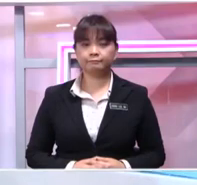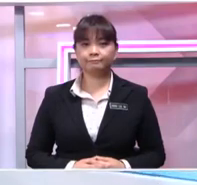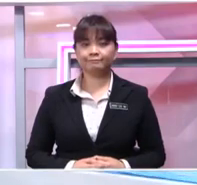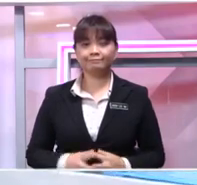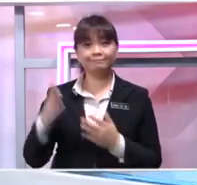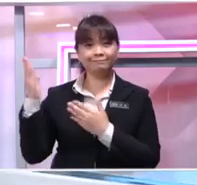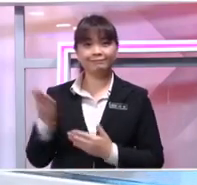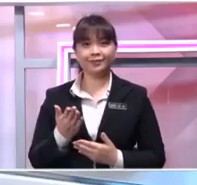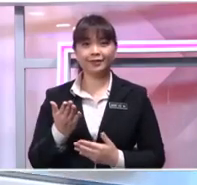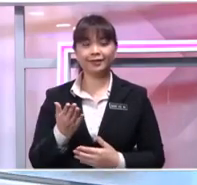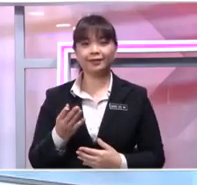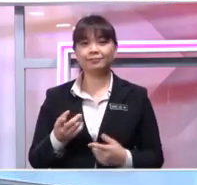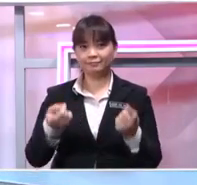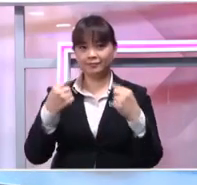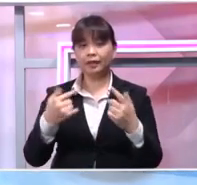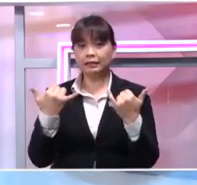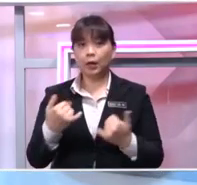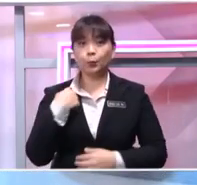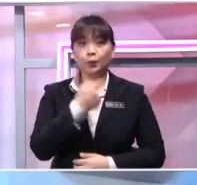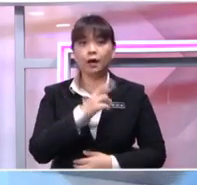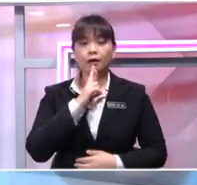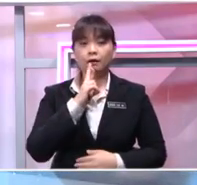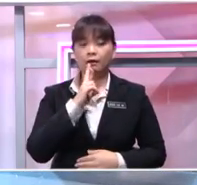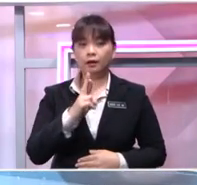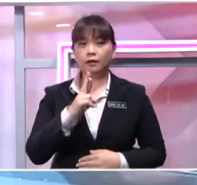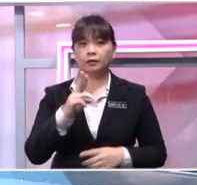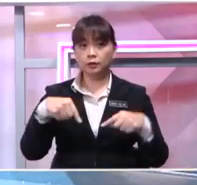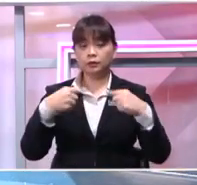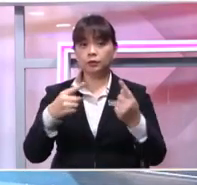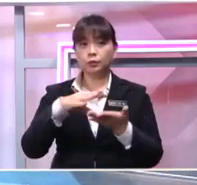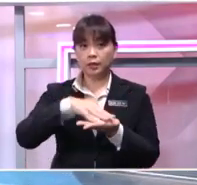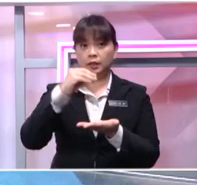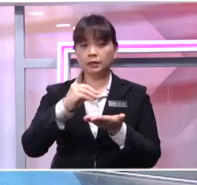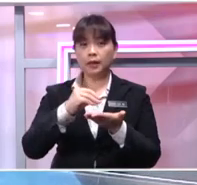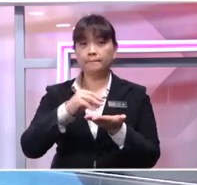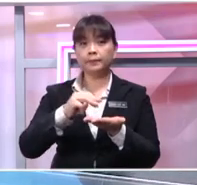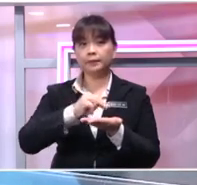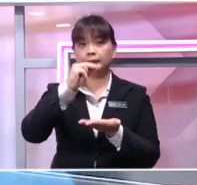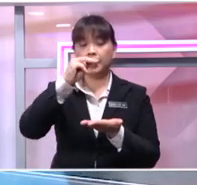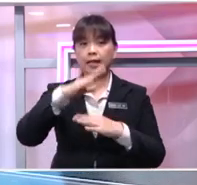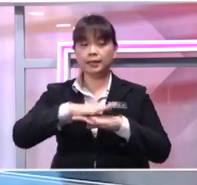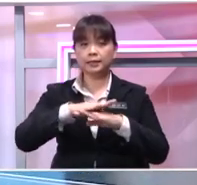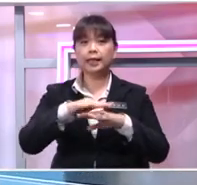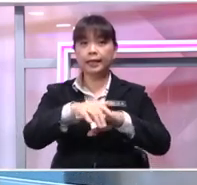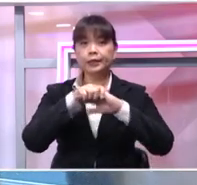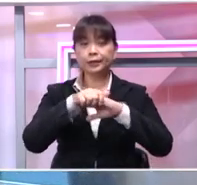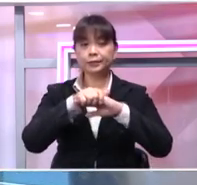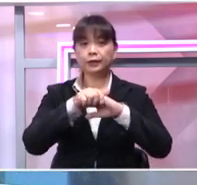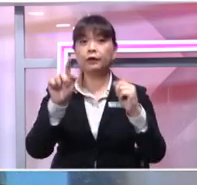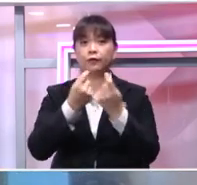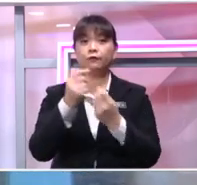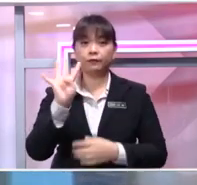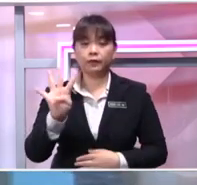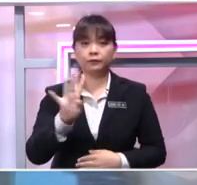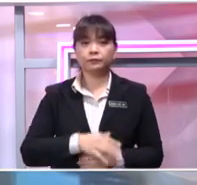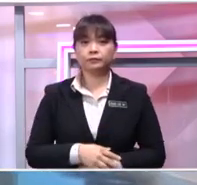Welcome back with us in DidikTV KPM, and now we are in the slot of Menengah Atas Pendidikan Khas for English Language. And now we